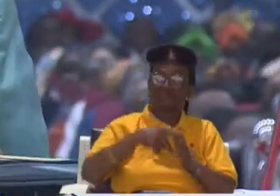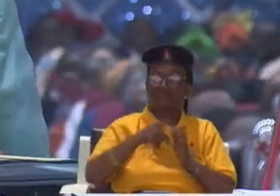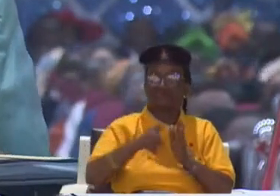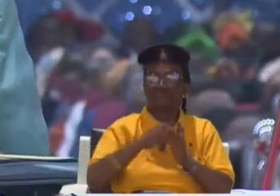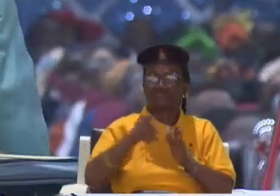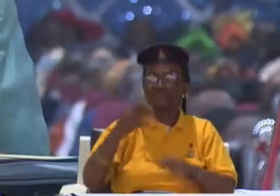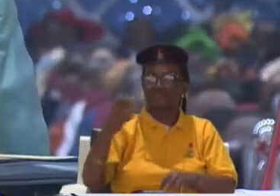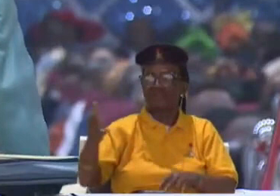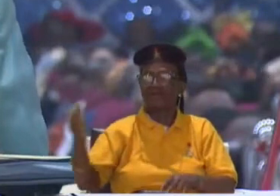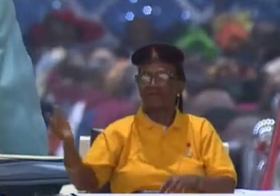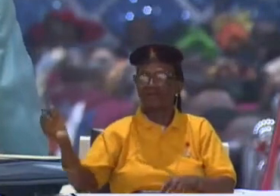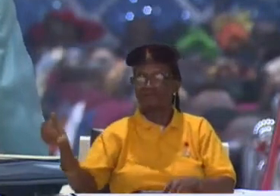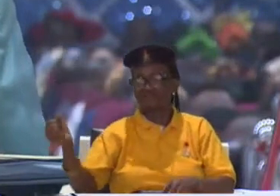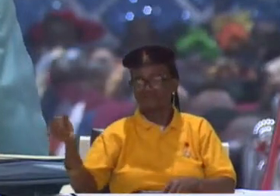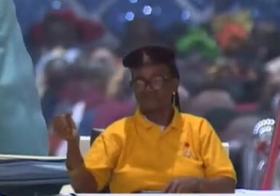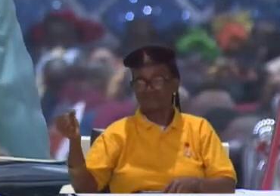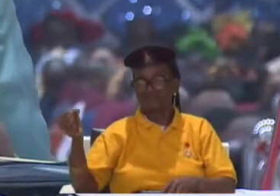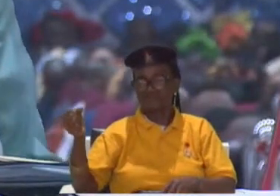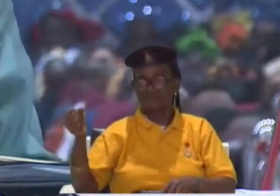things: